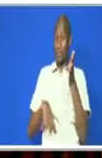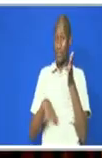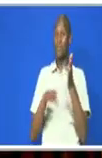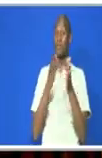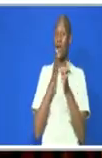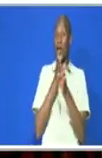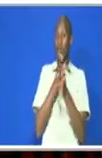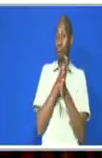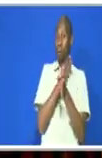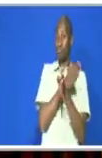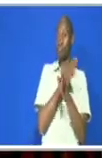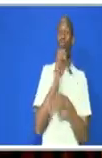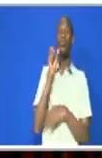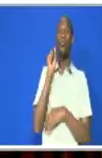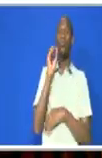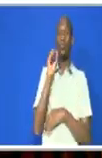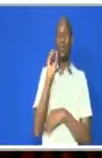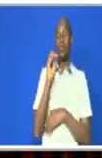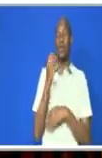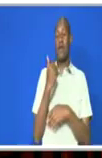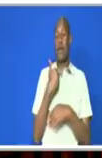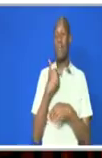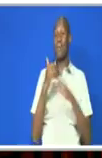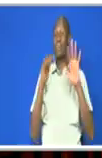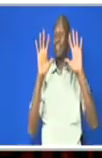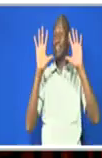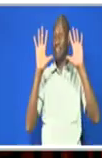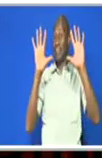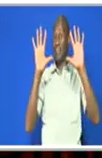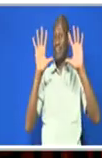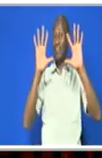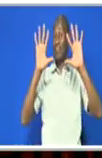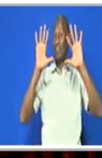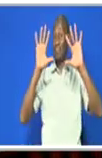backwards. So, I have my 10 fingers.